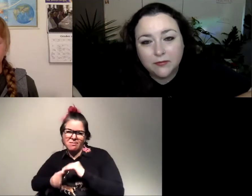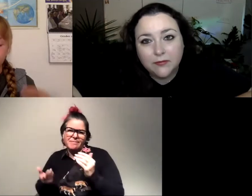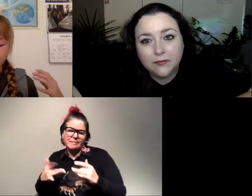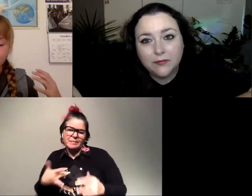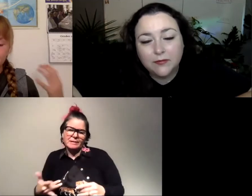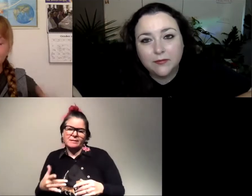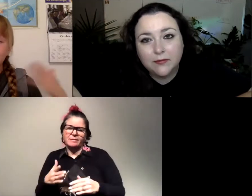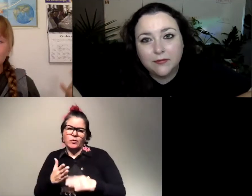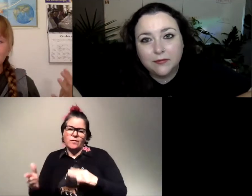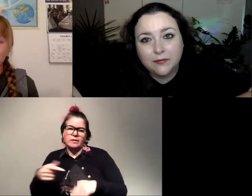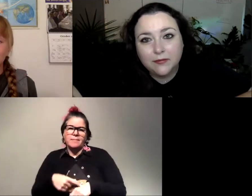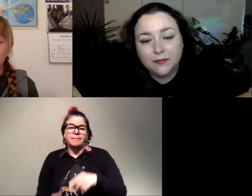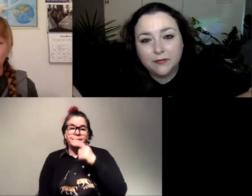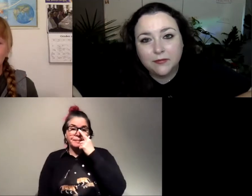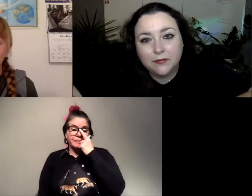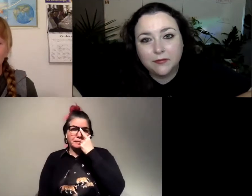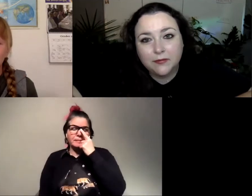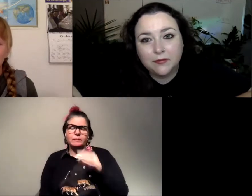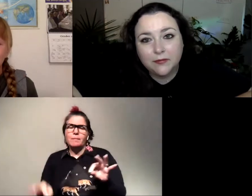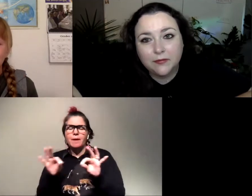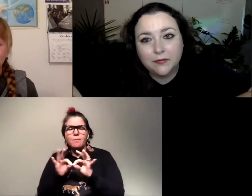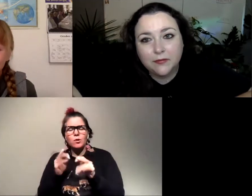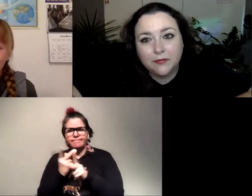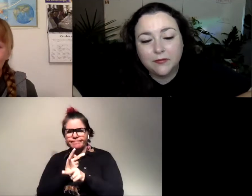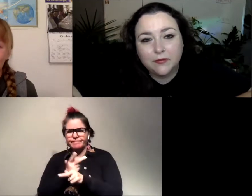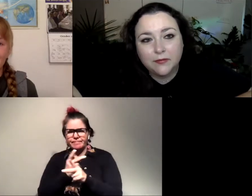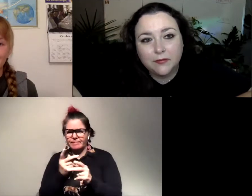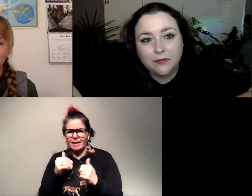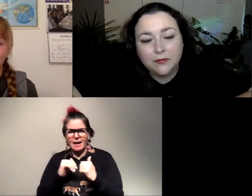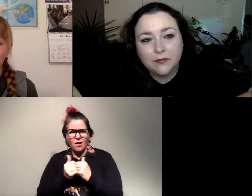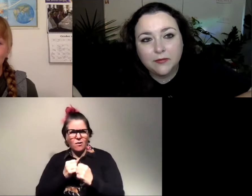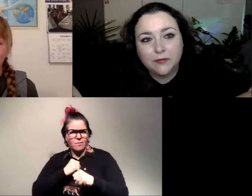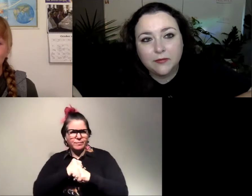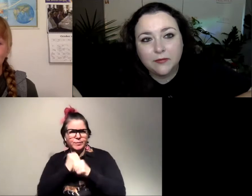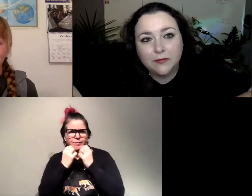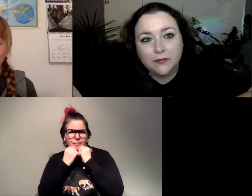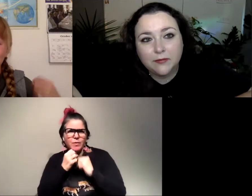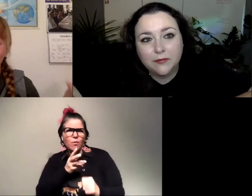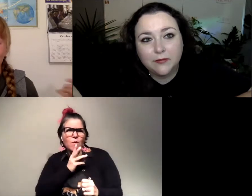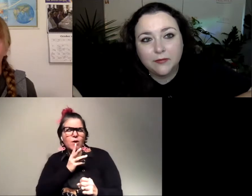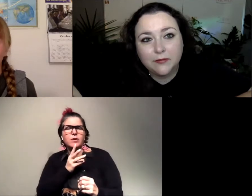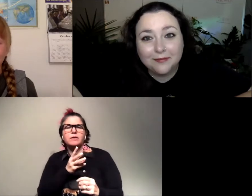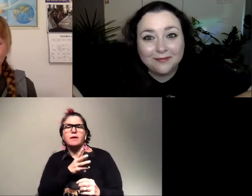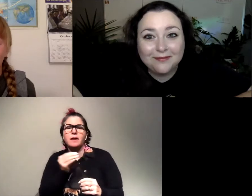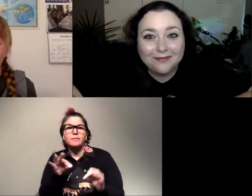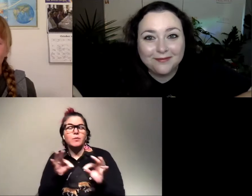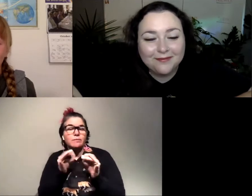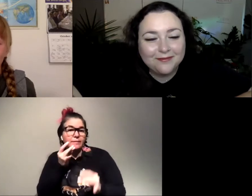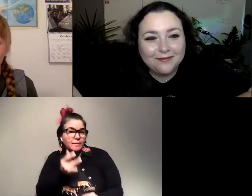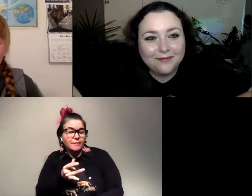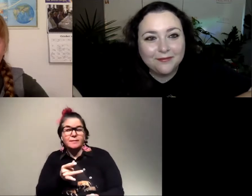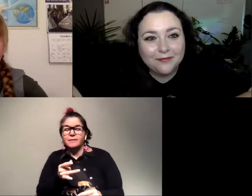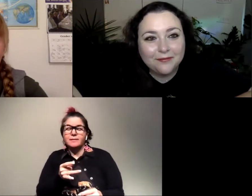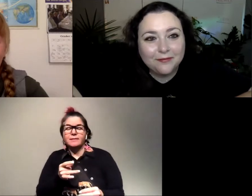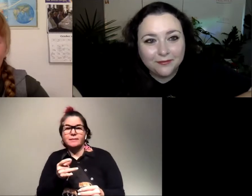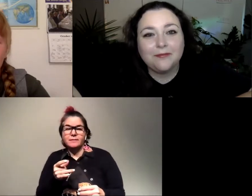time. So it's really important to me that we find ways to protect that water and make sure that we all have tasty, healthy water into the